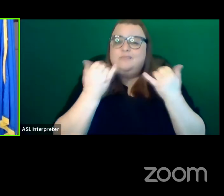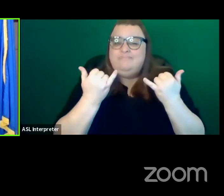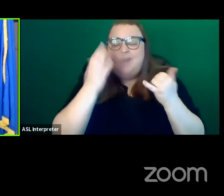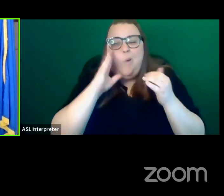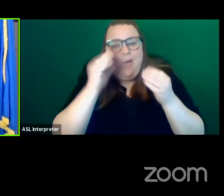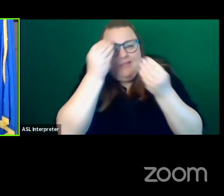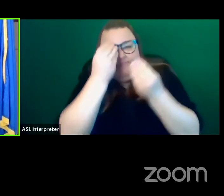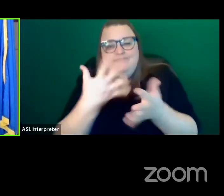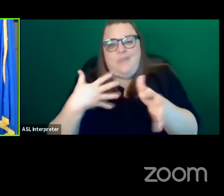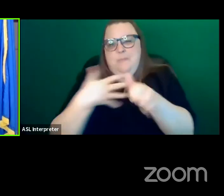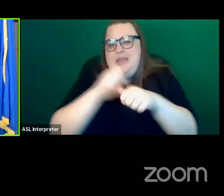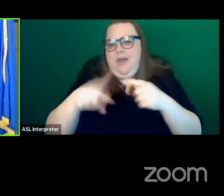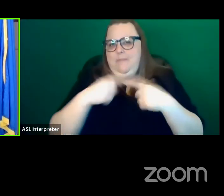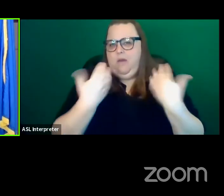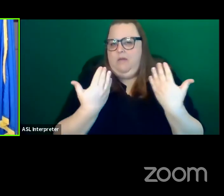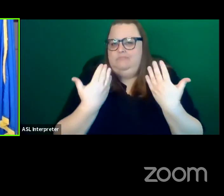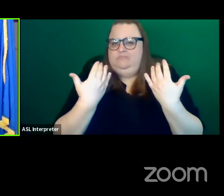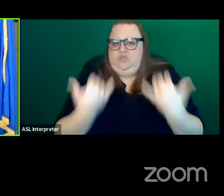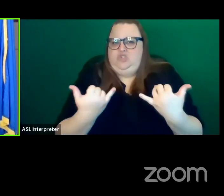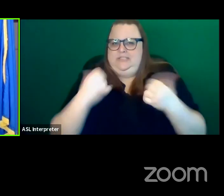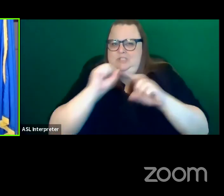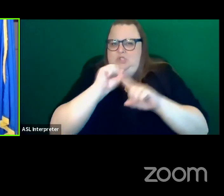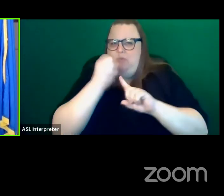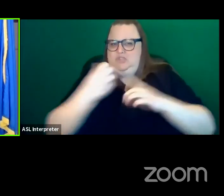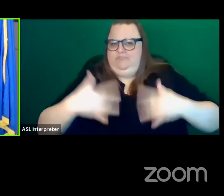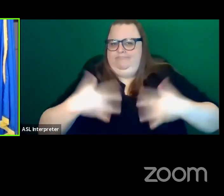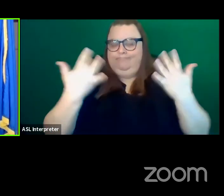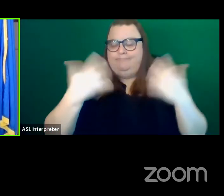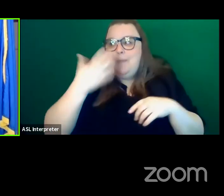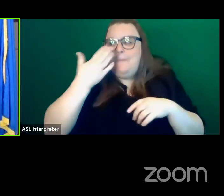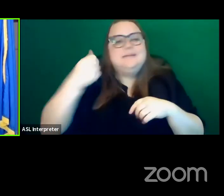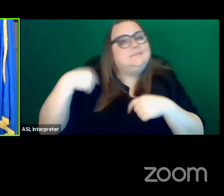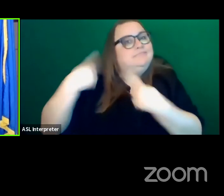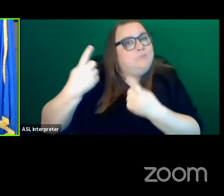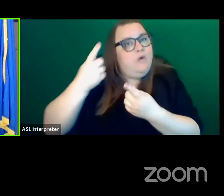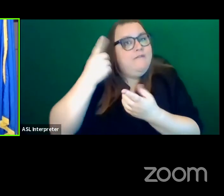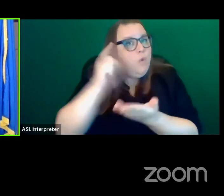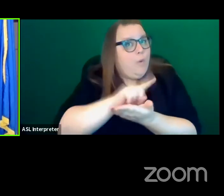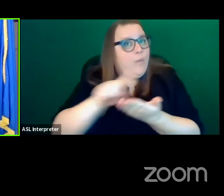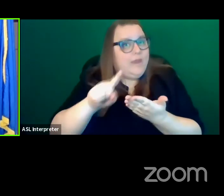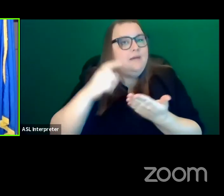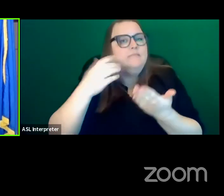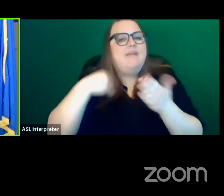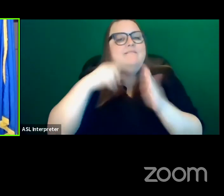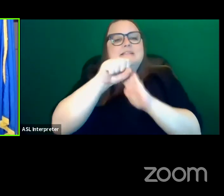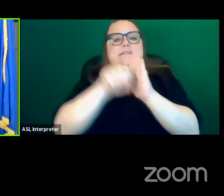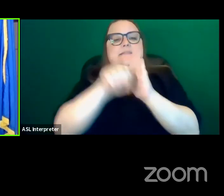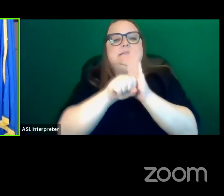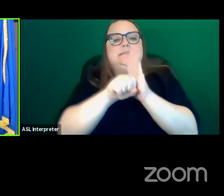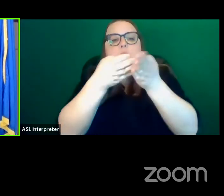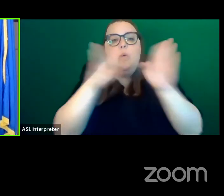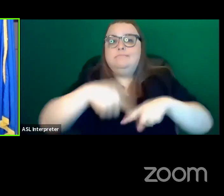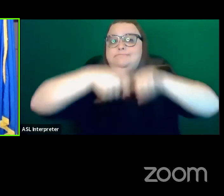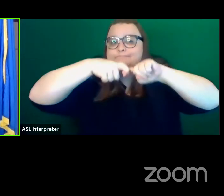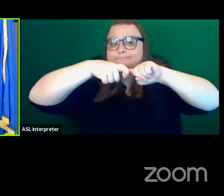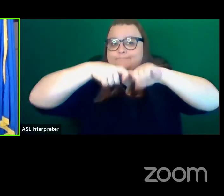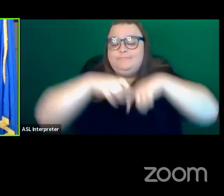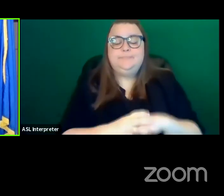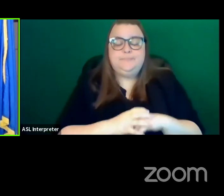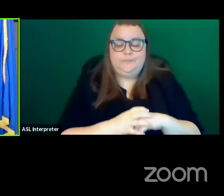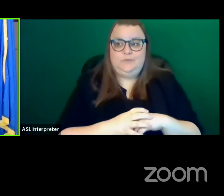current situation 1 week into our statewide pause. Our current status is proof that as of today,